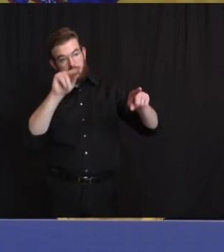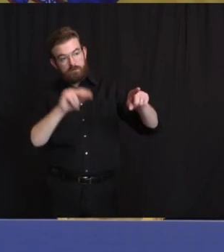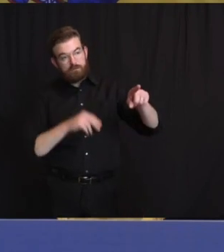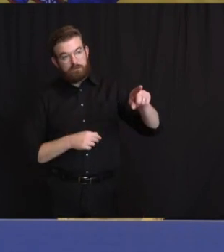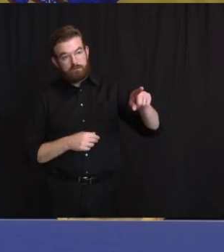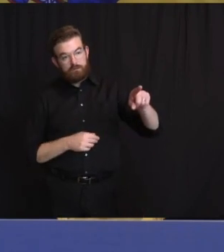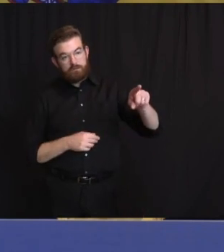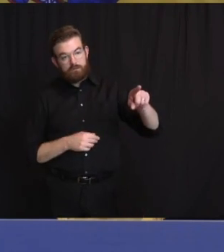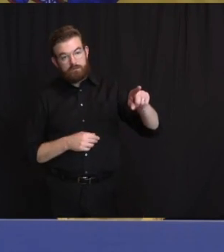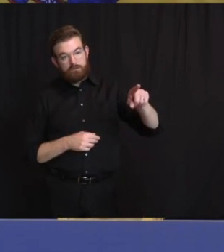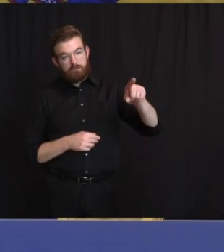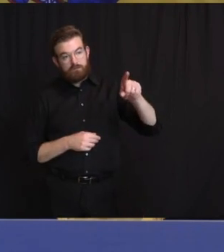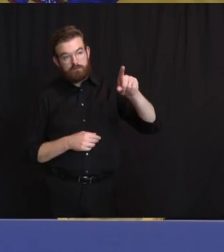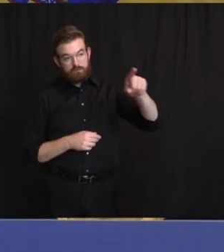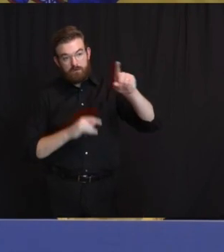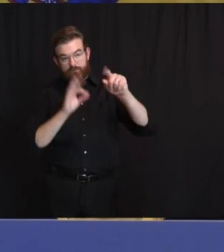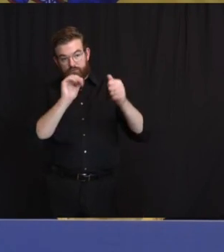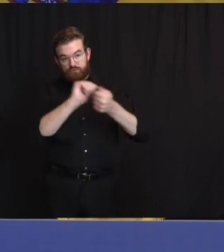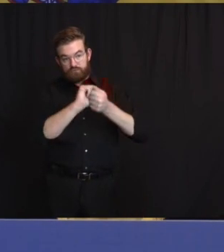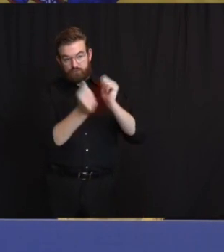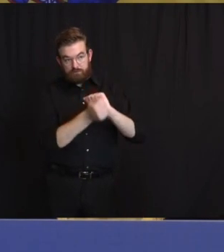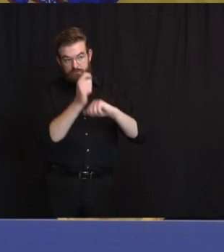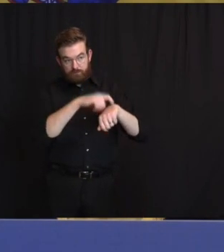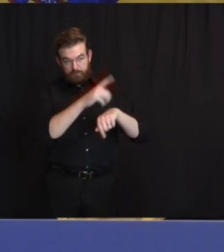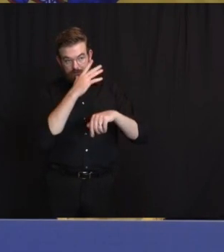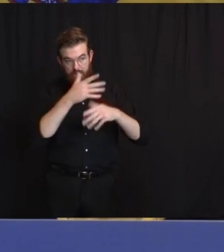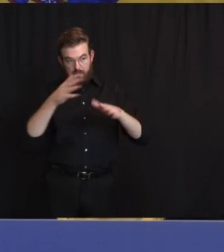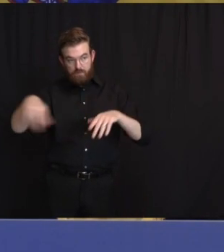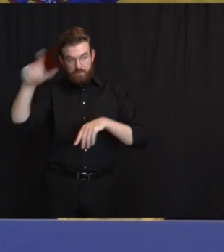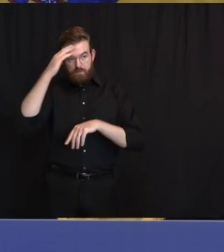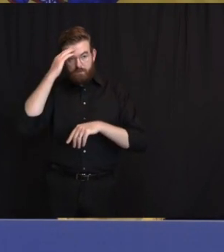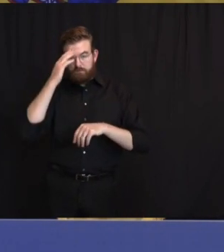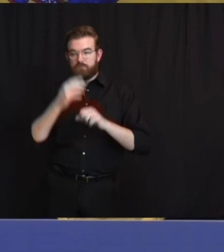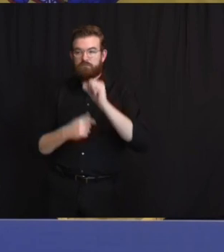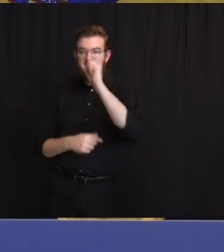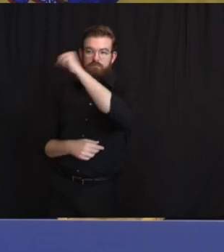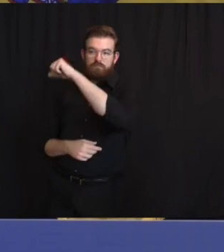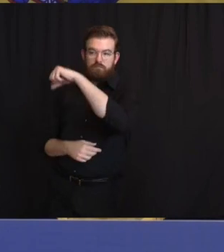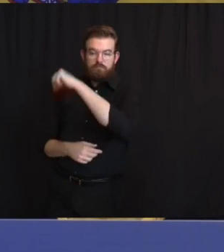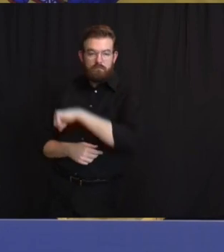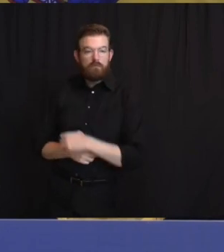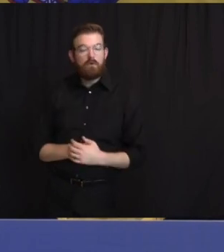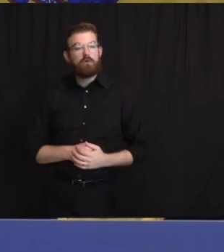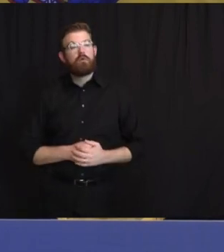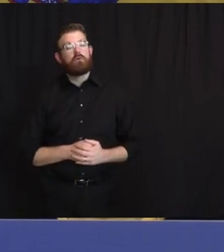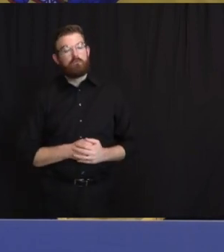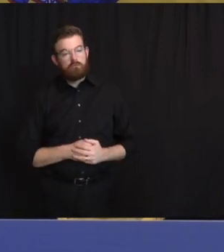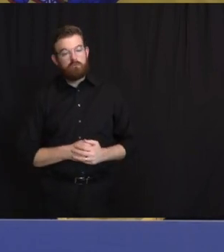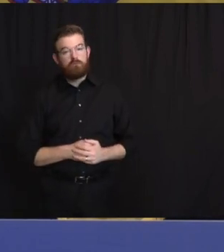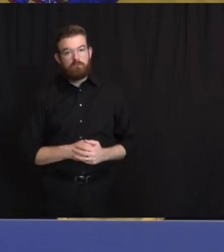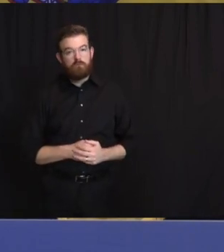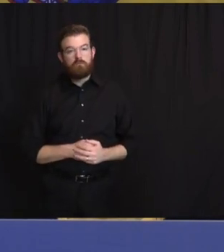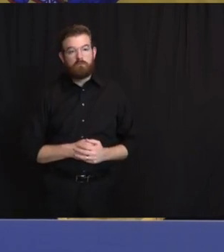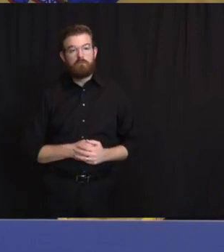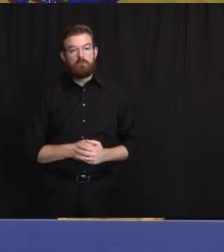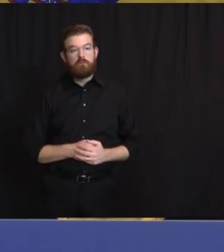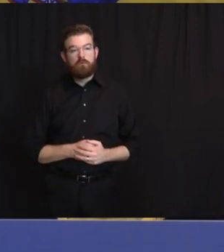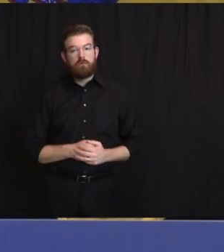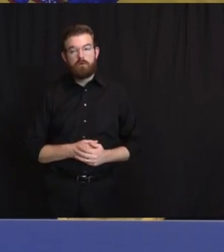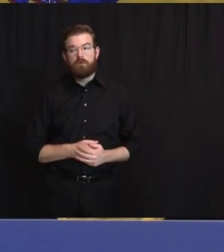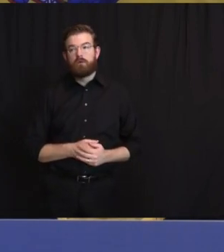know if that turns out to be otherwise, right? Thank you for that. Quick swig.